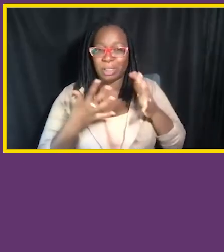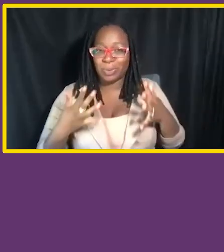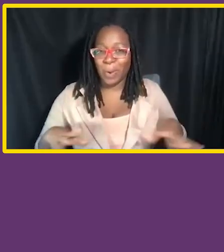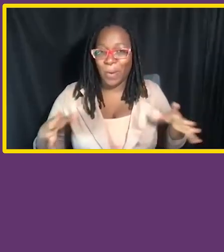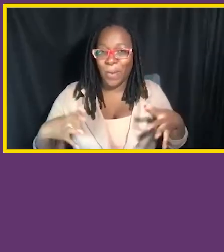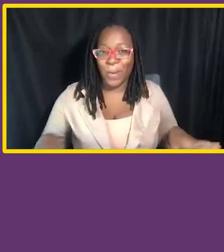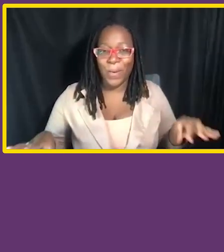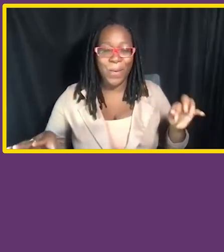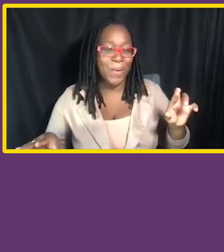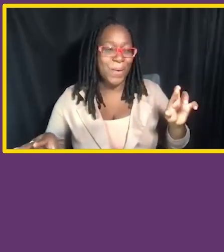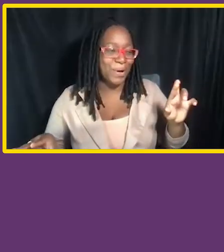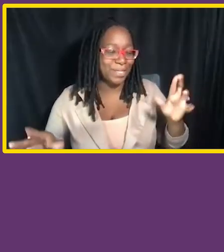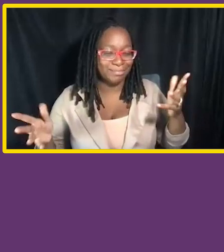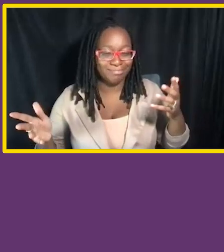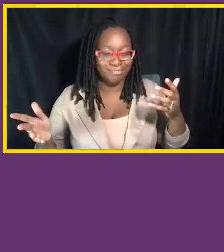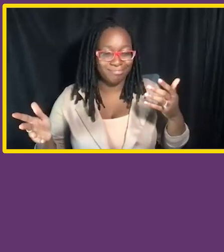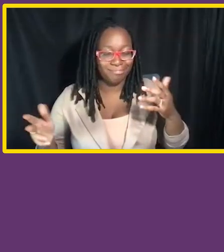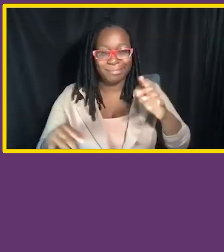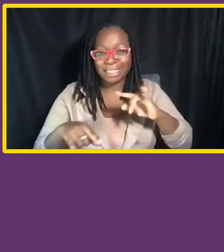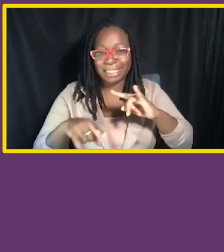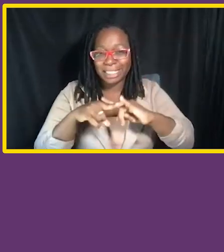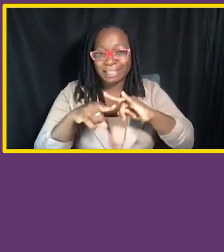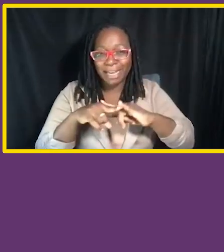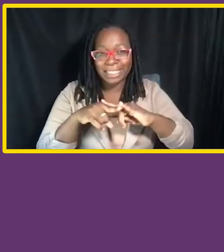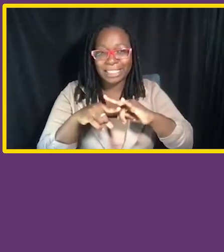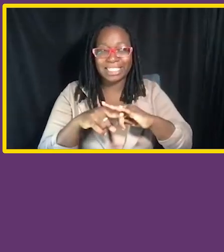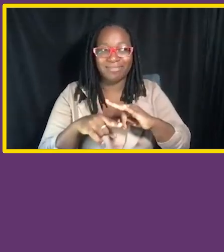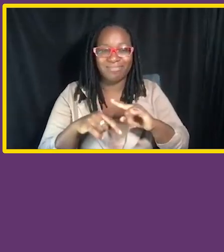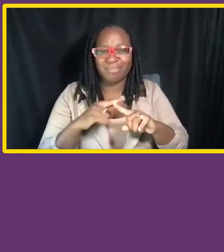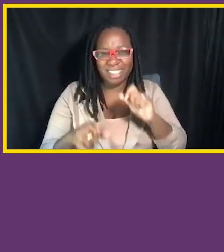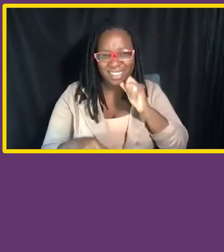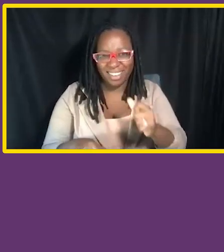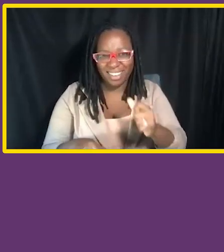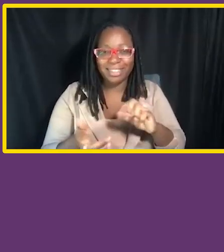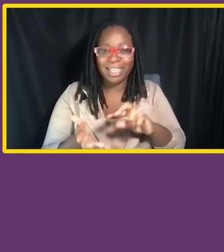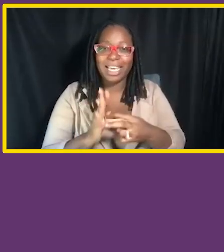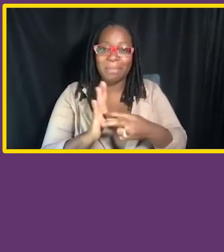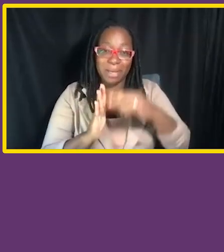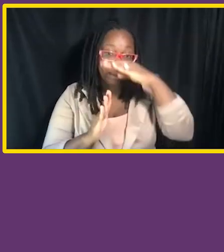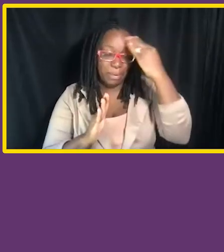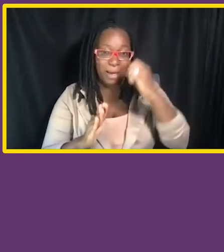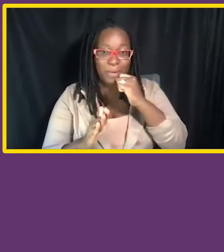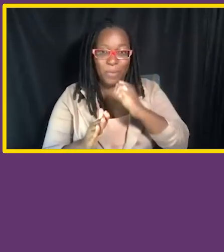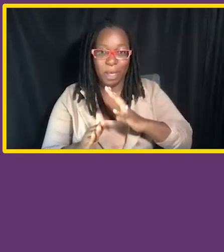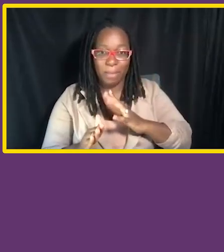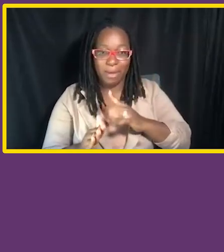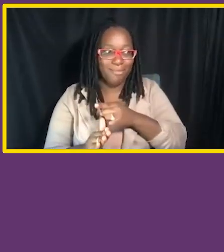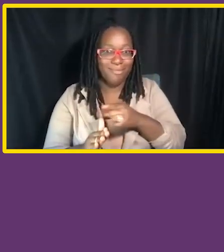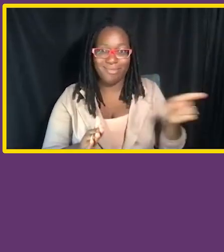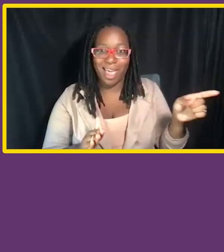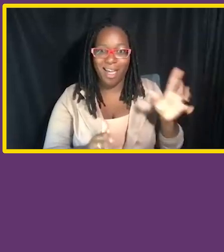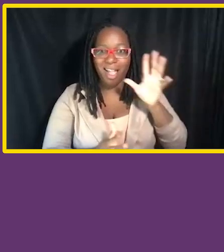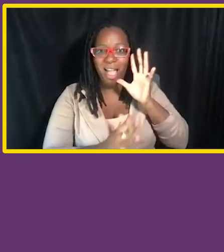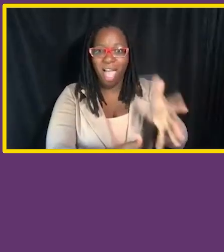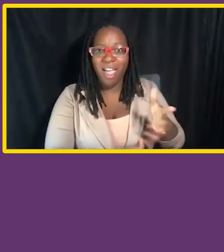something, but it's not. It's actually the hatred of Black women, to be very clear and just